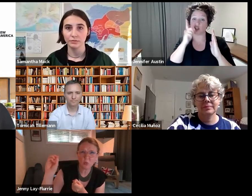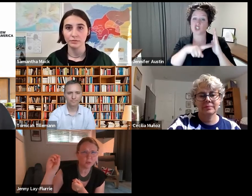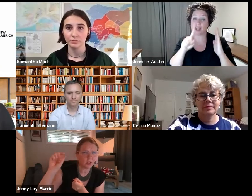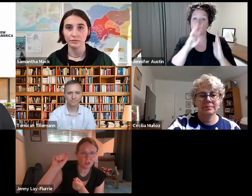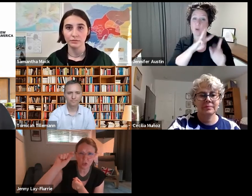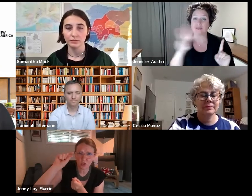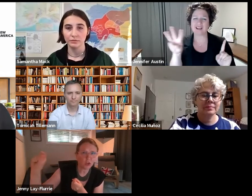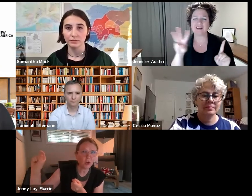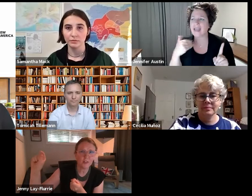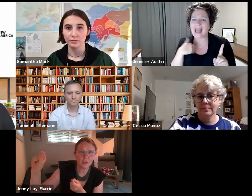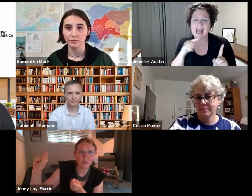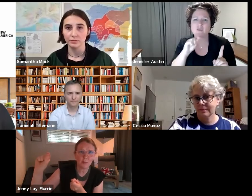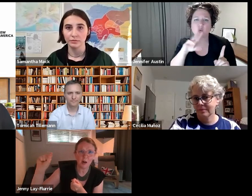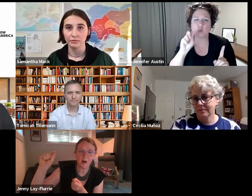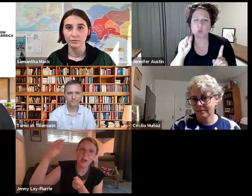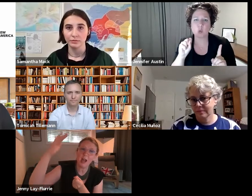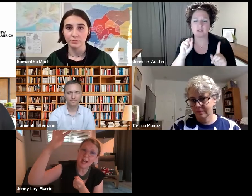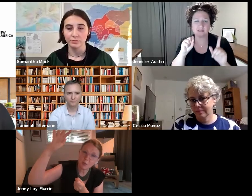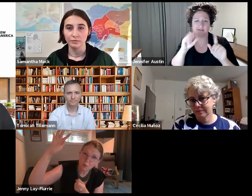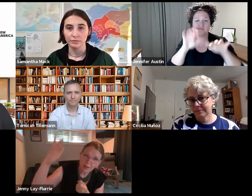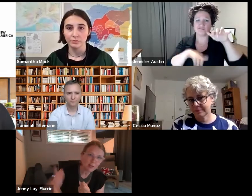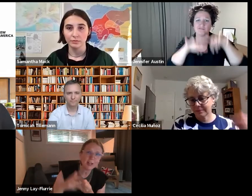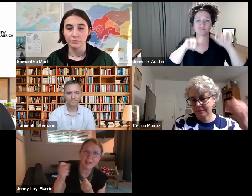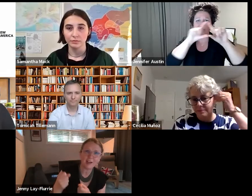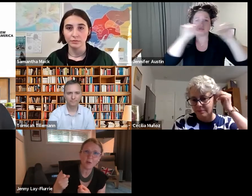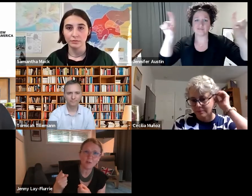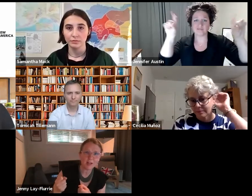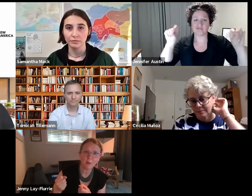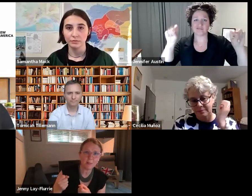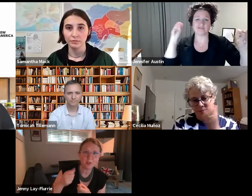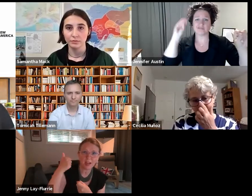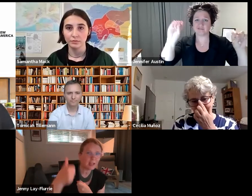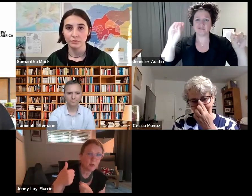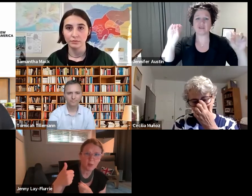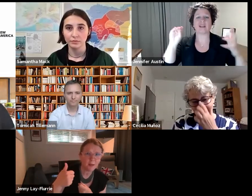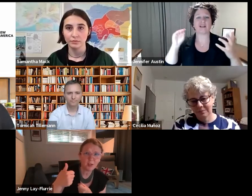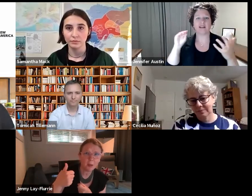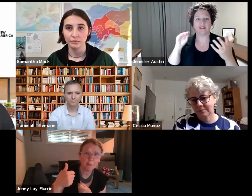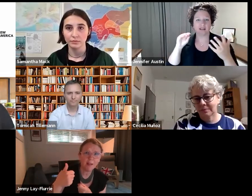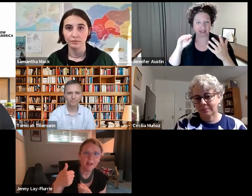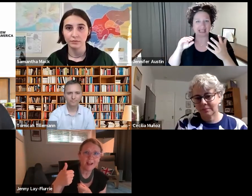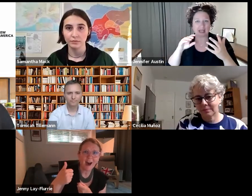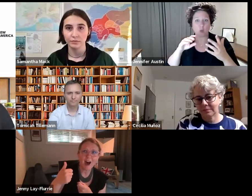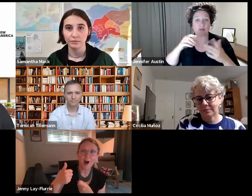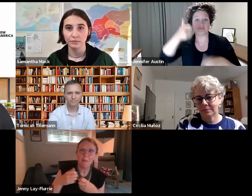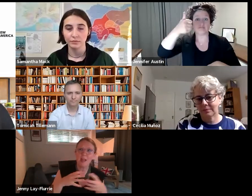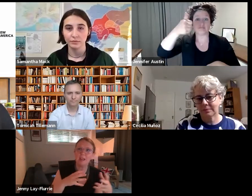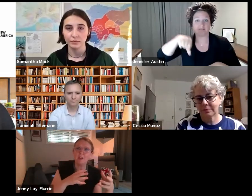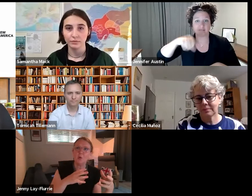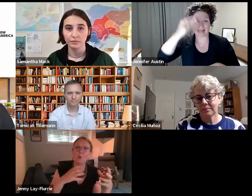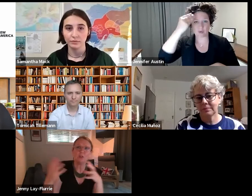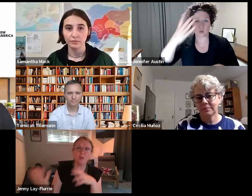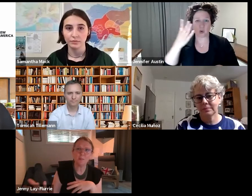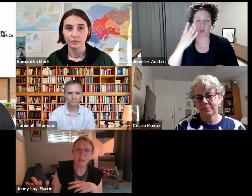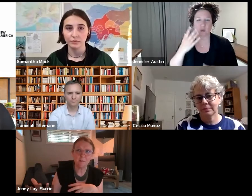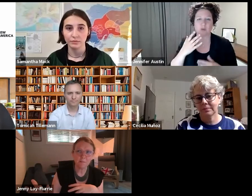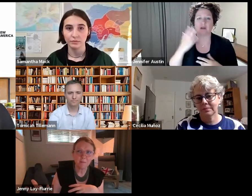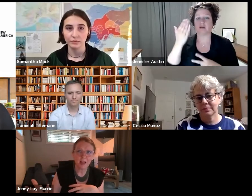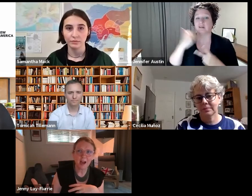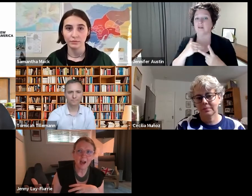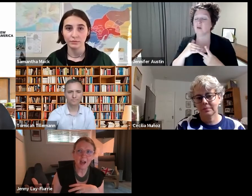simple tools, you can just chuck on the toolbar and it will magically go through that website and give you a thumbs up. It can also